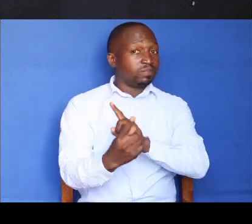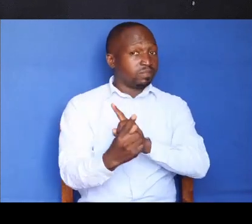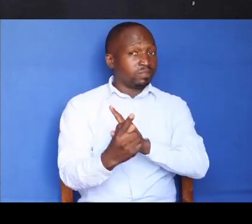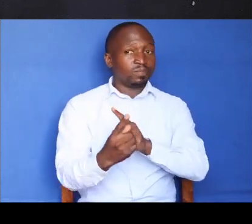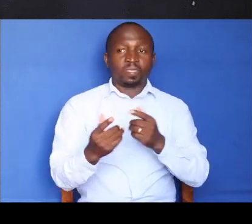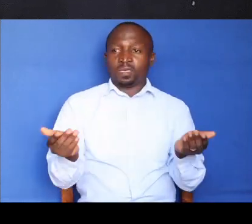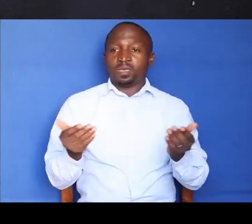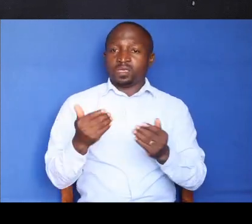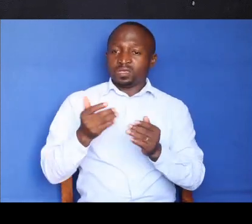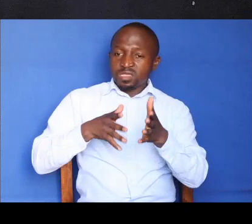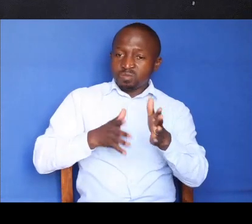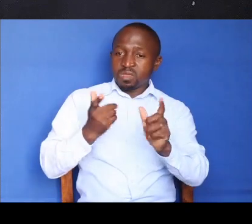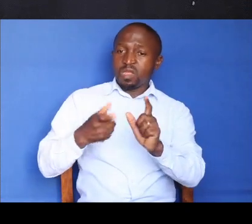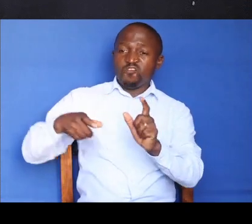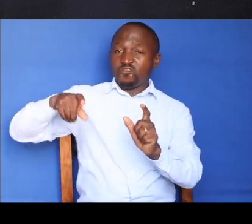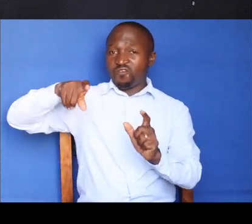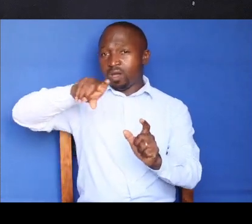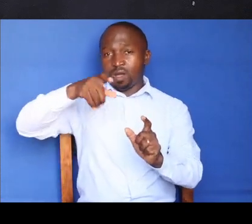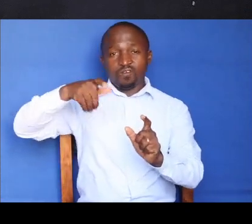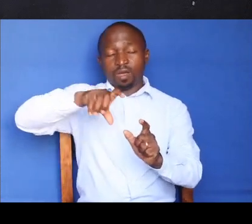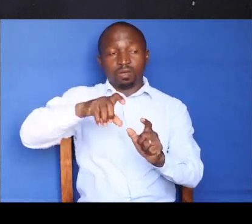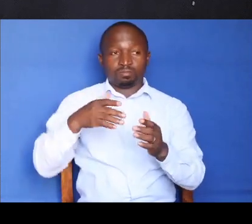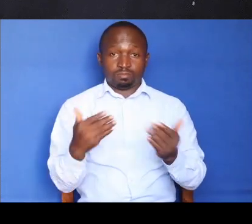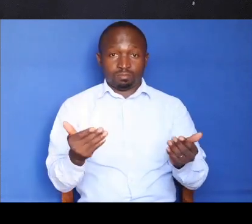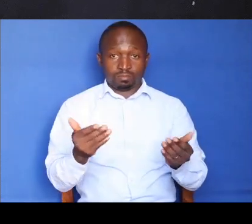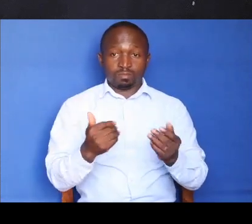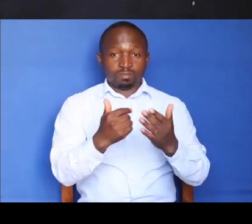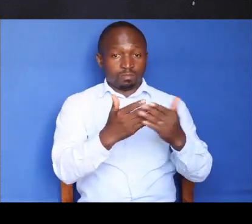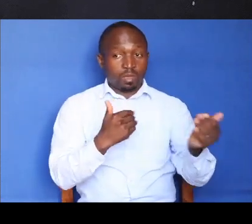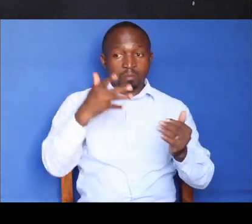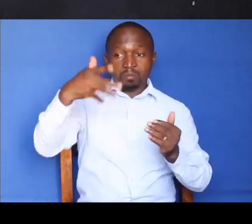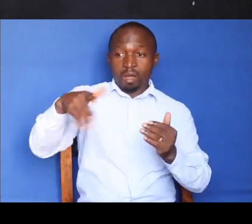speed of water increases in response to the increase of water volume,